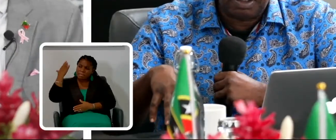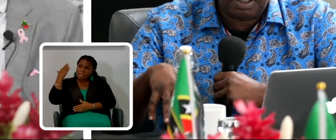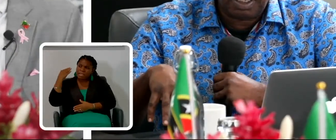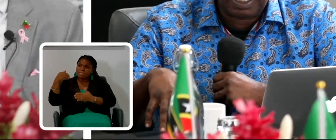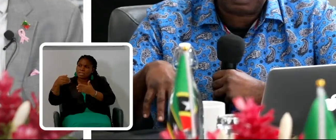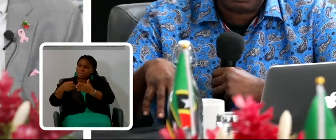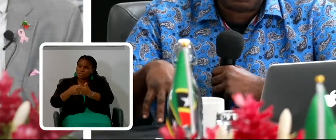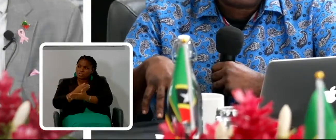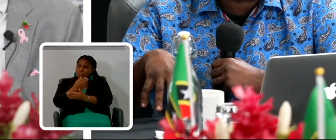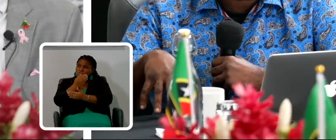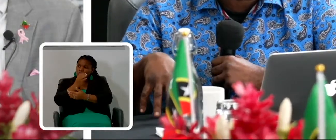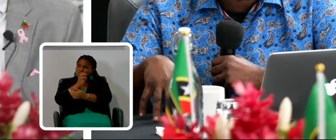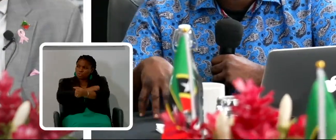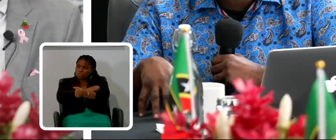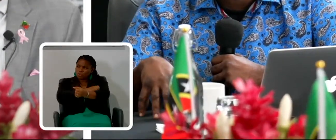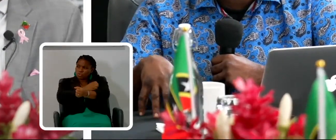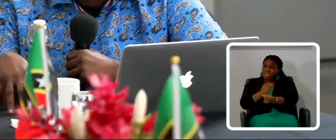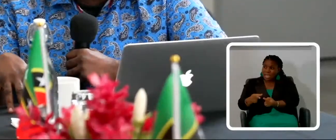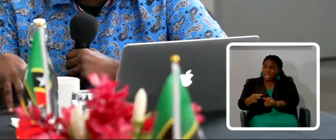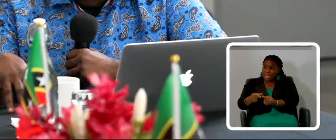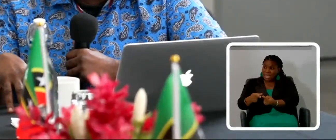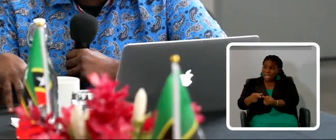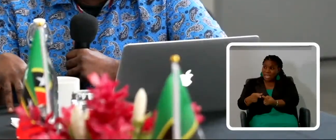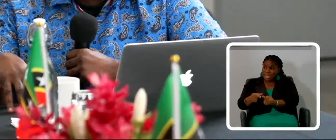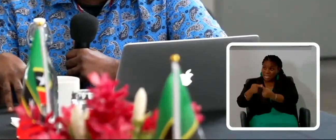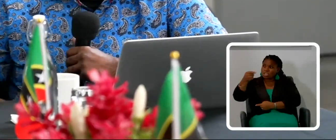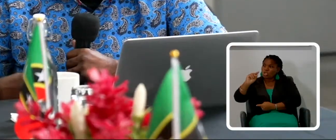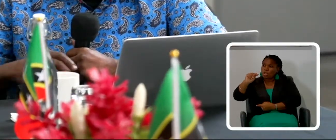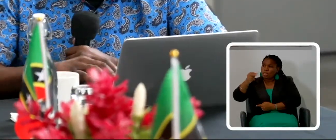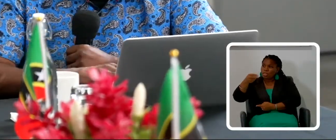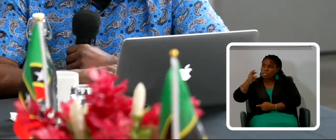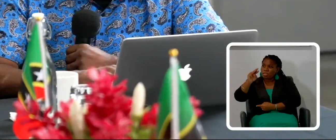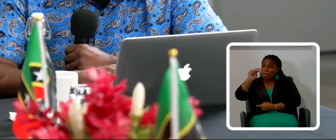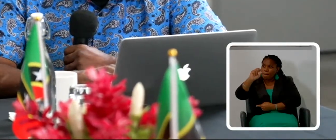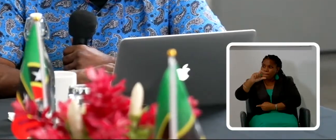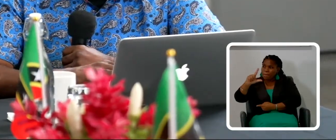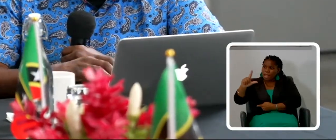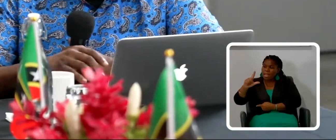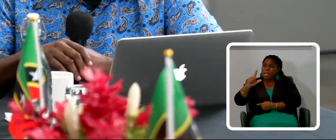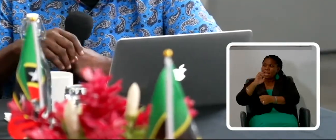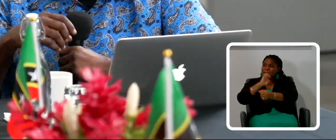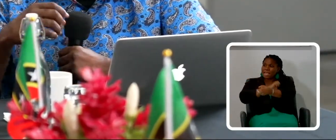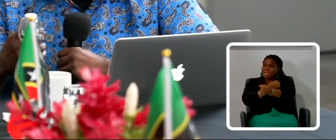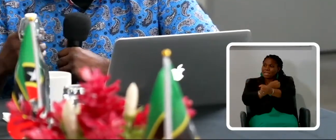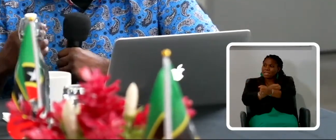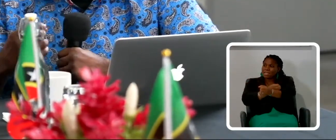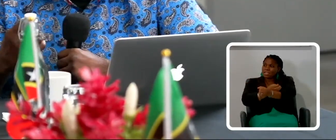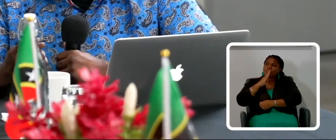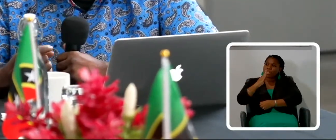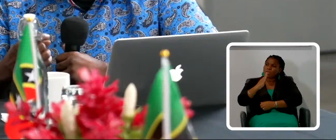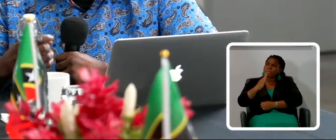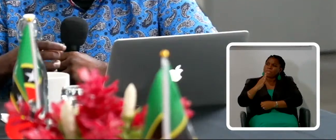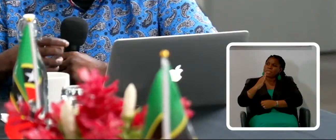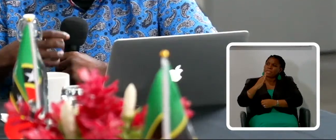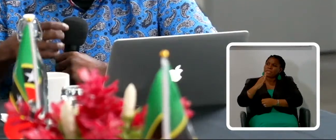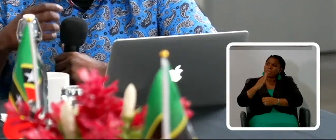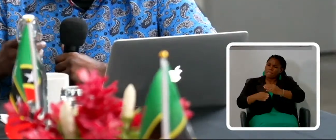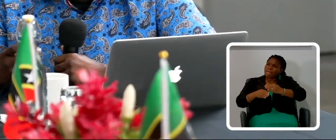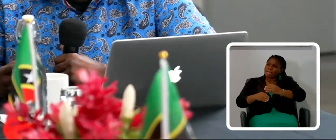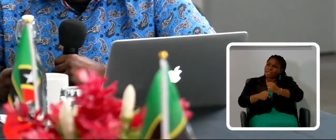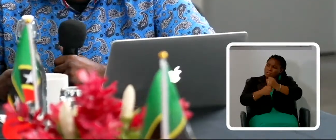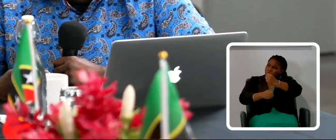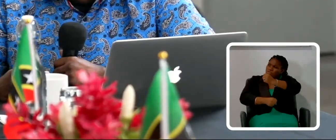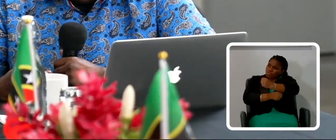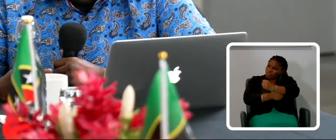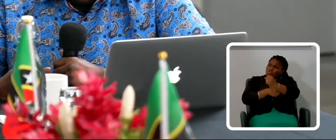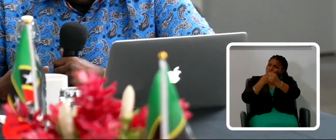energy, especially geothermal energy, will be the cornerstone of a lot of